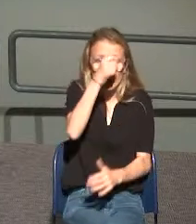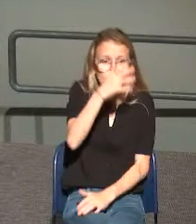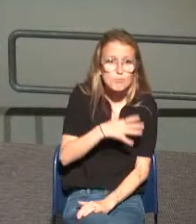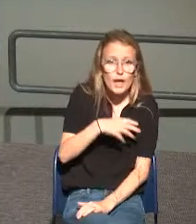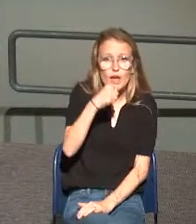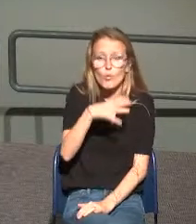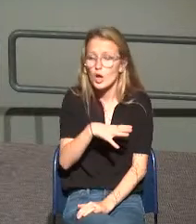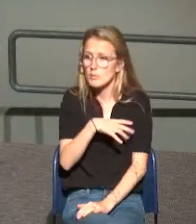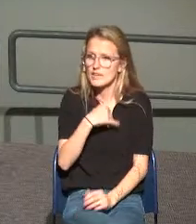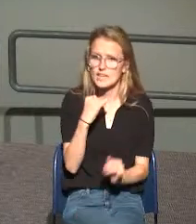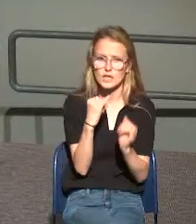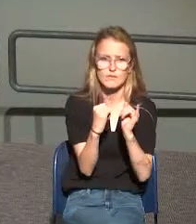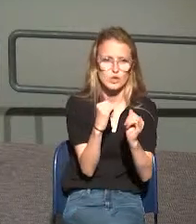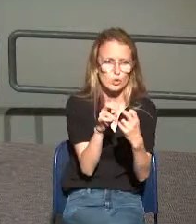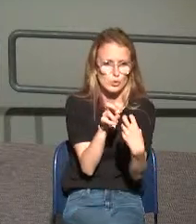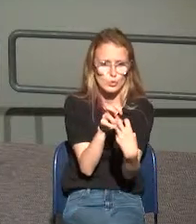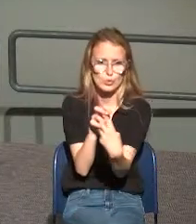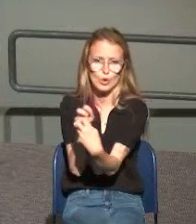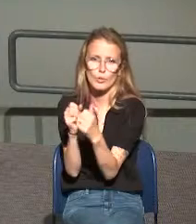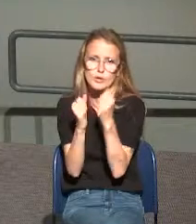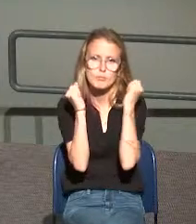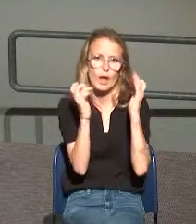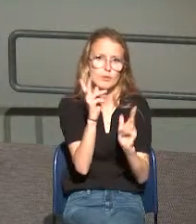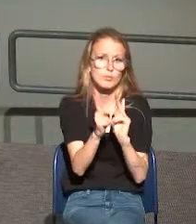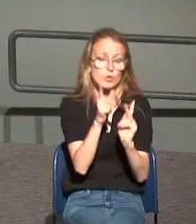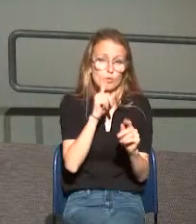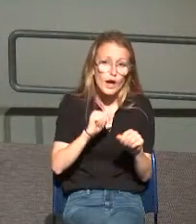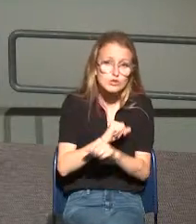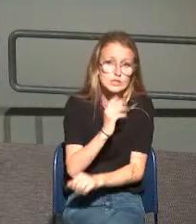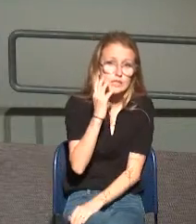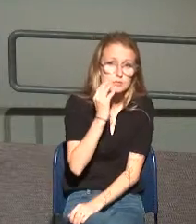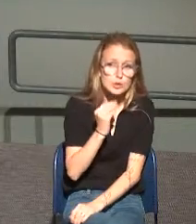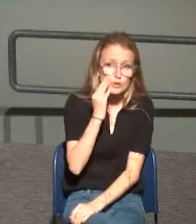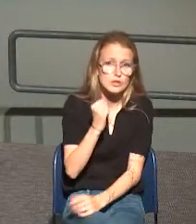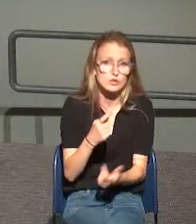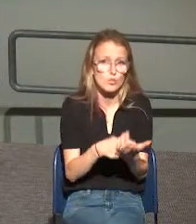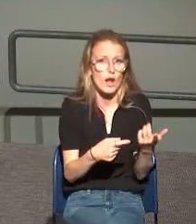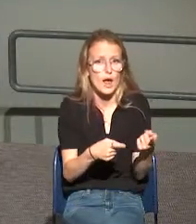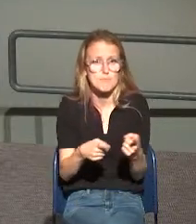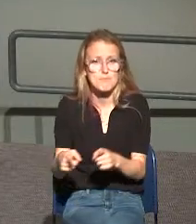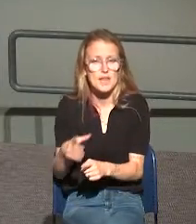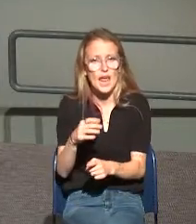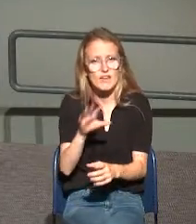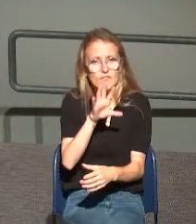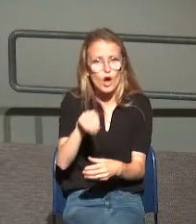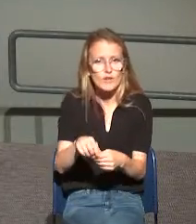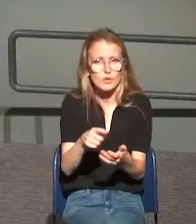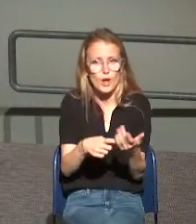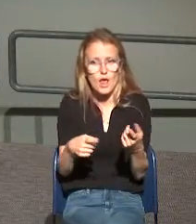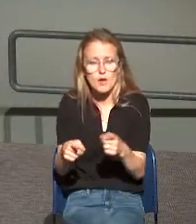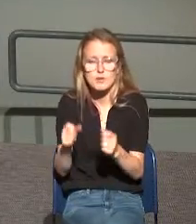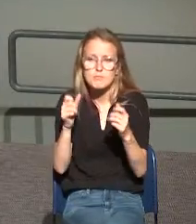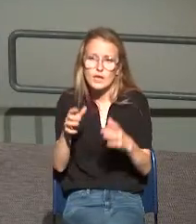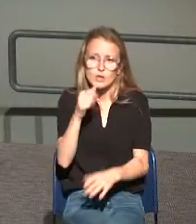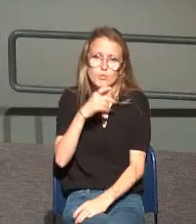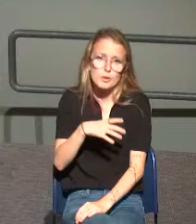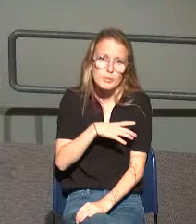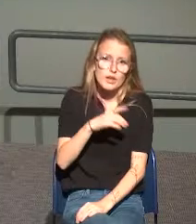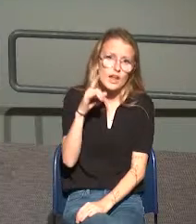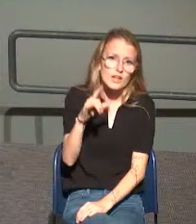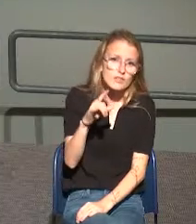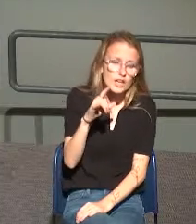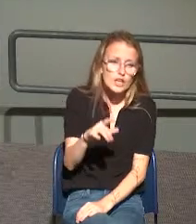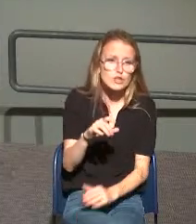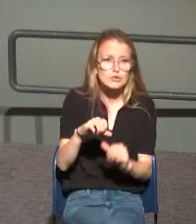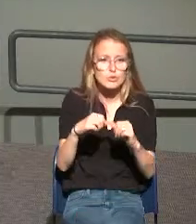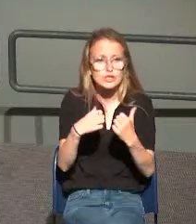I was interviewing lots of people who were actually involved in what was going on. Women Military Aviators, it's an association